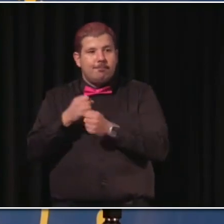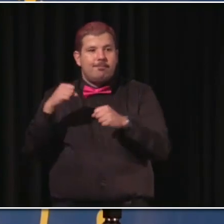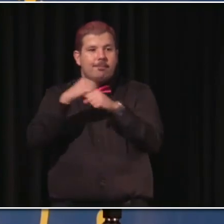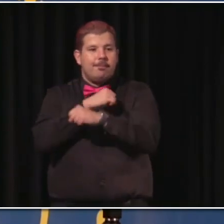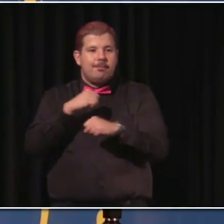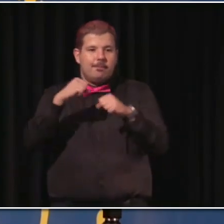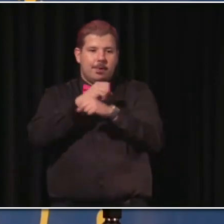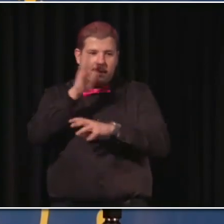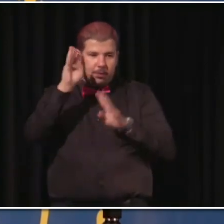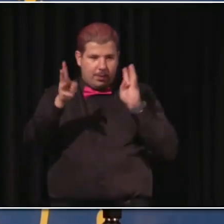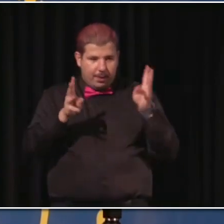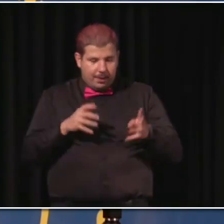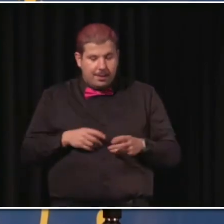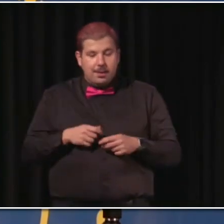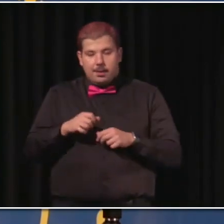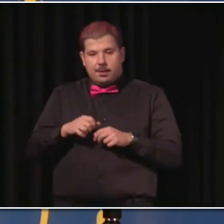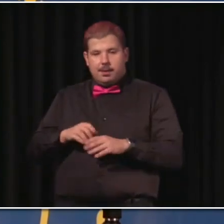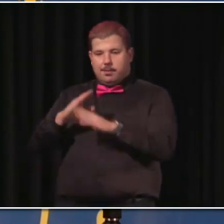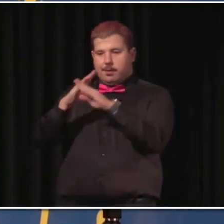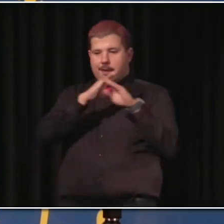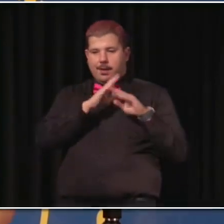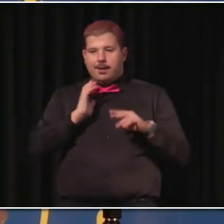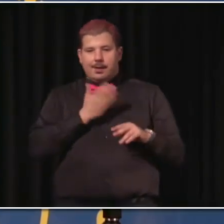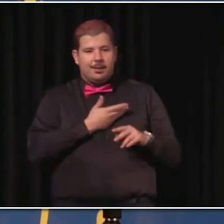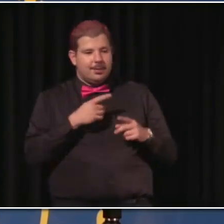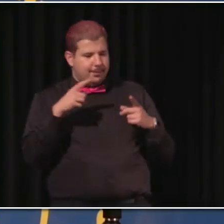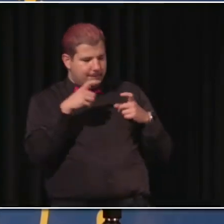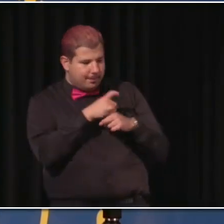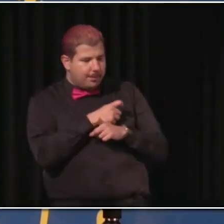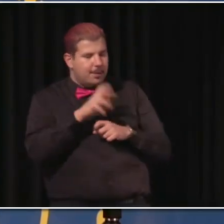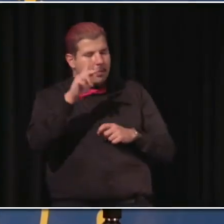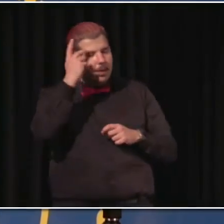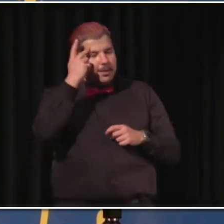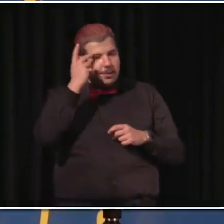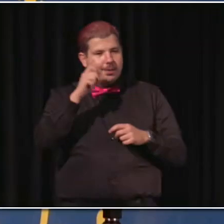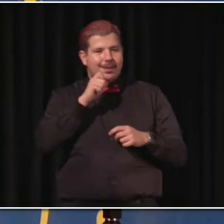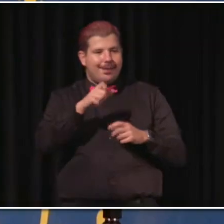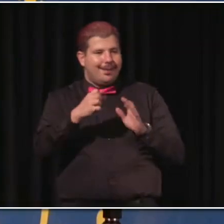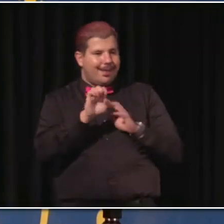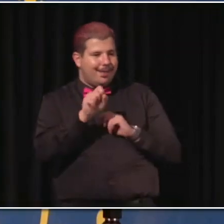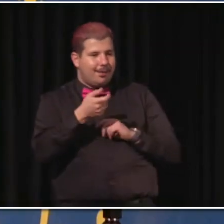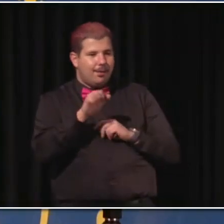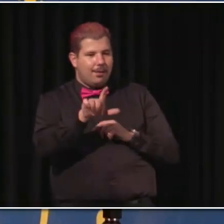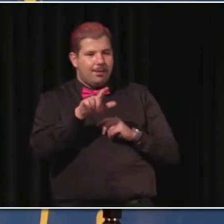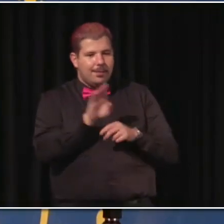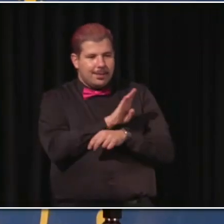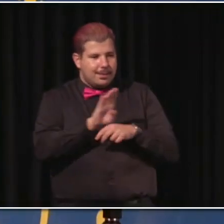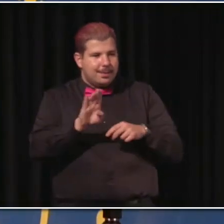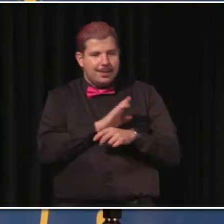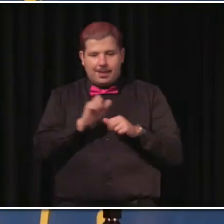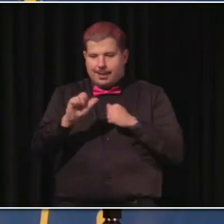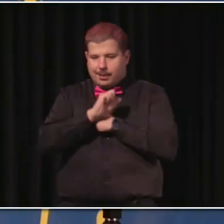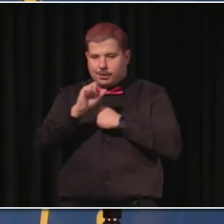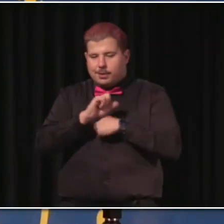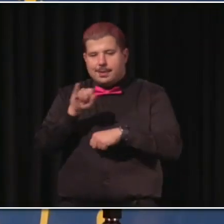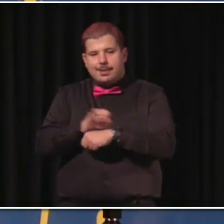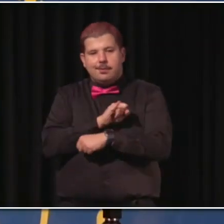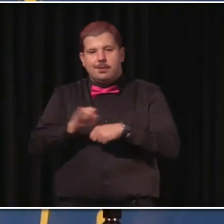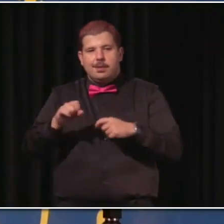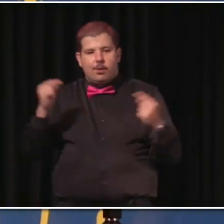to protect us from corrupt politicians, unethical businesses, and dangerous industries that were harming